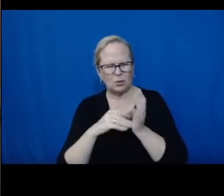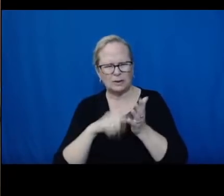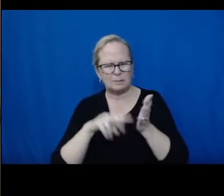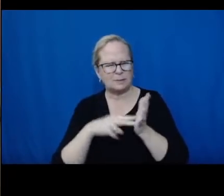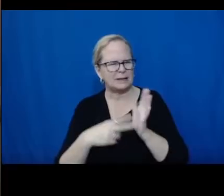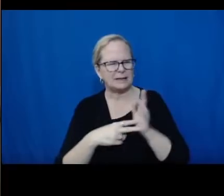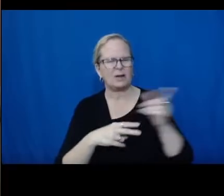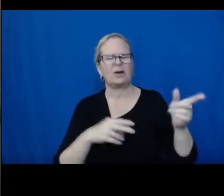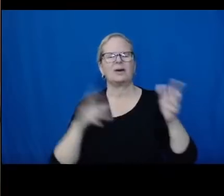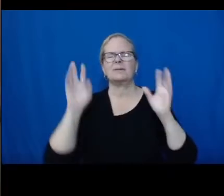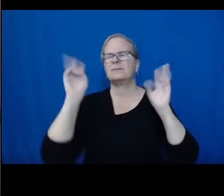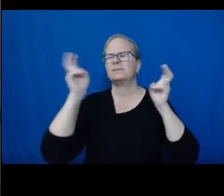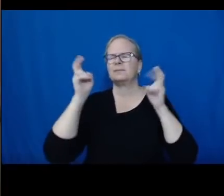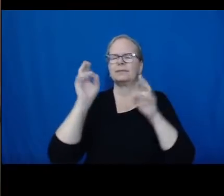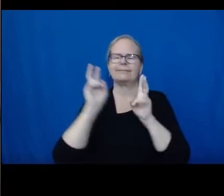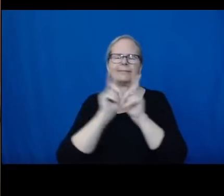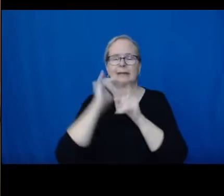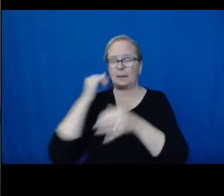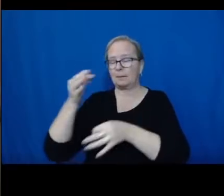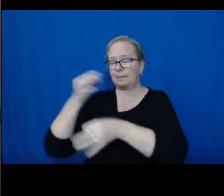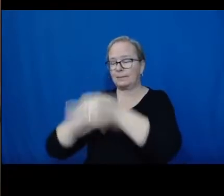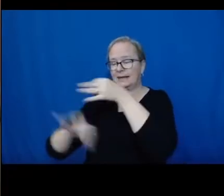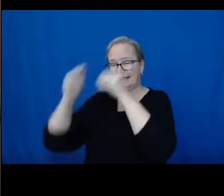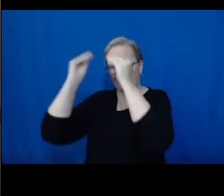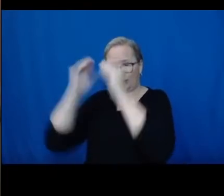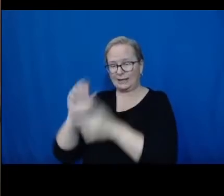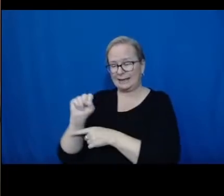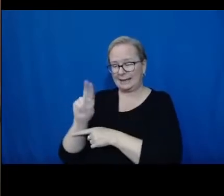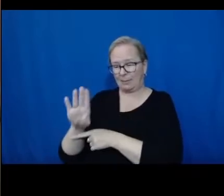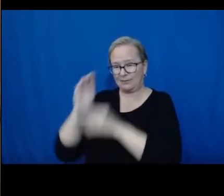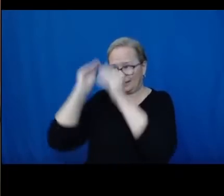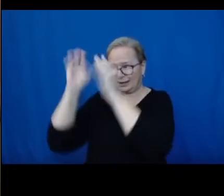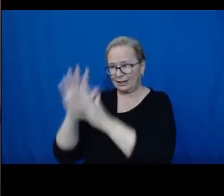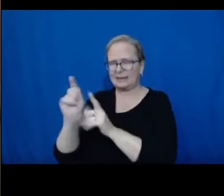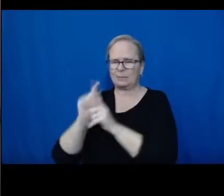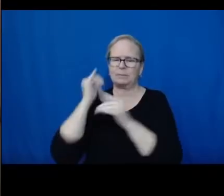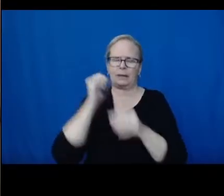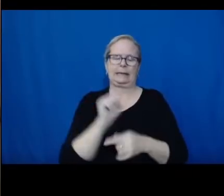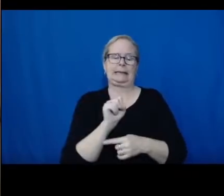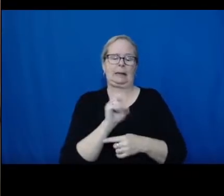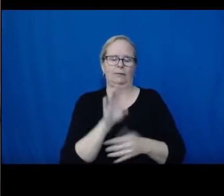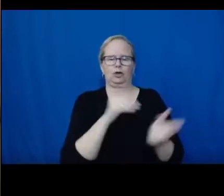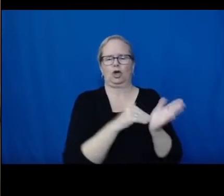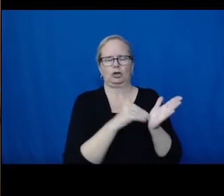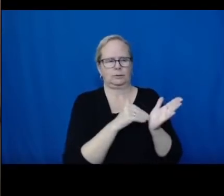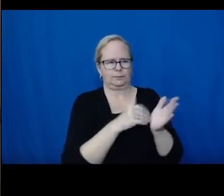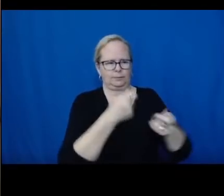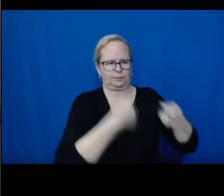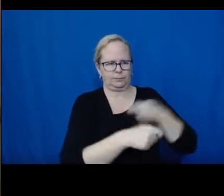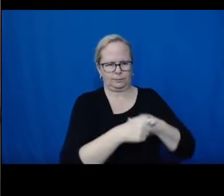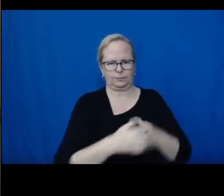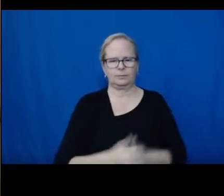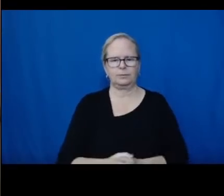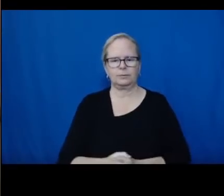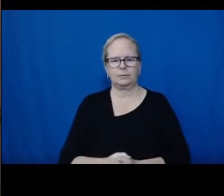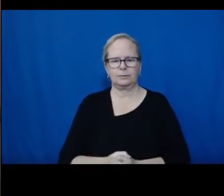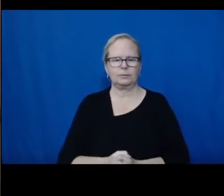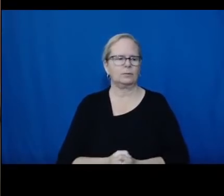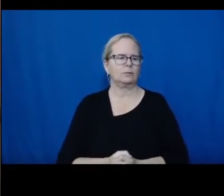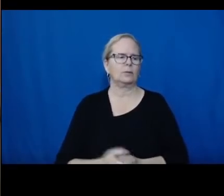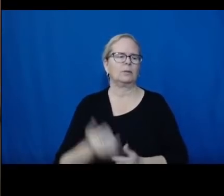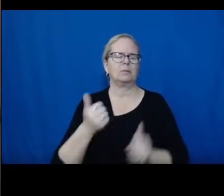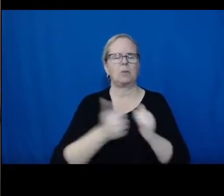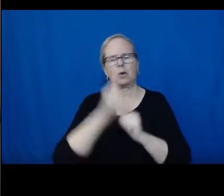easiest corollary for it is like a substitute teacher. So most times, if another physician wants some time off, they'd find a locum physician to cover